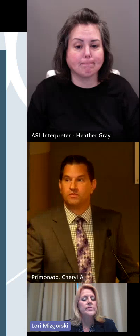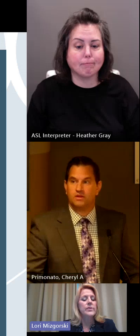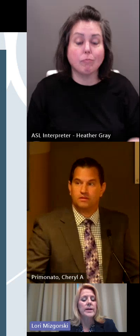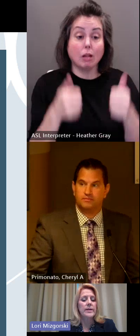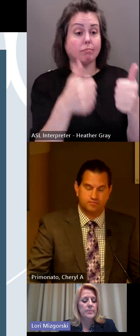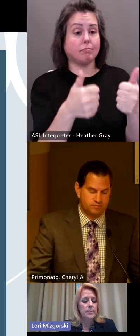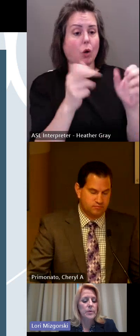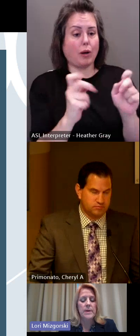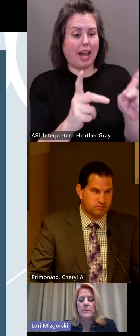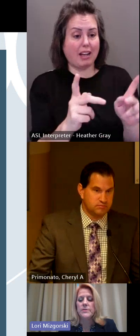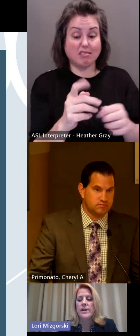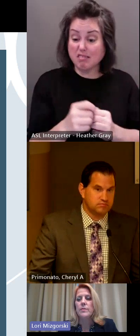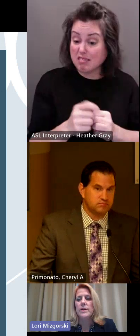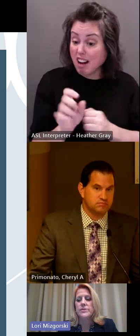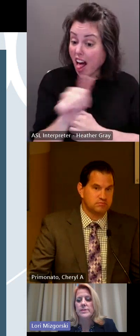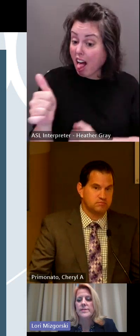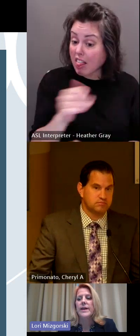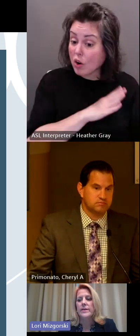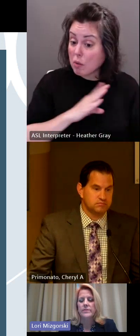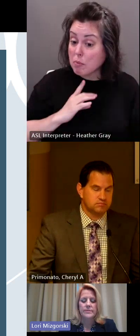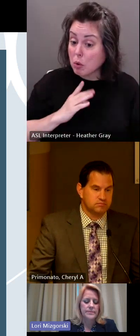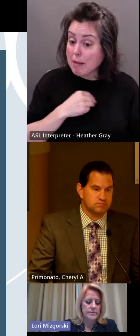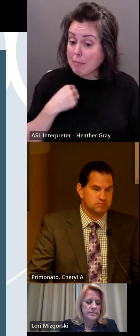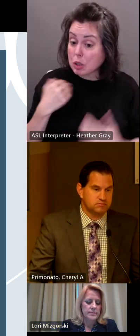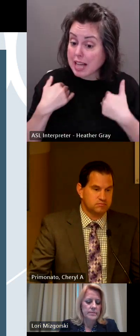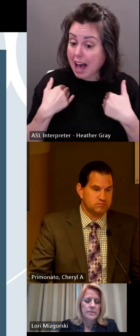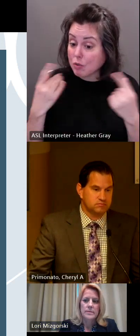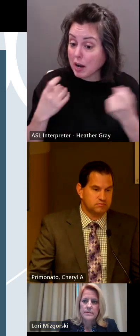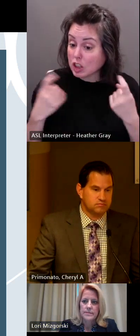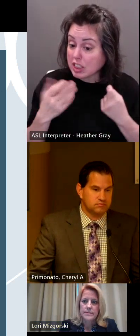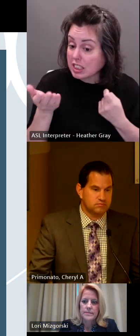Okay. Do any other board members have questions? Thank you.